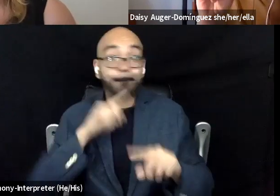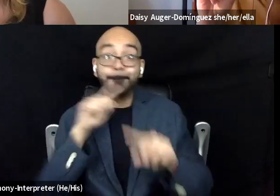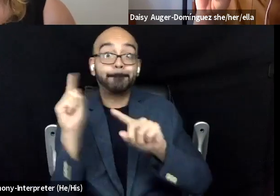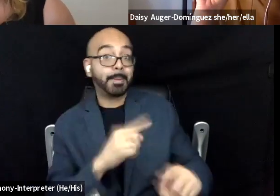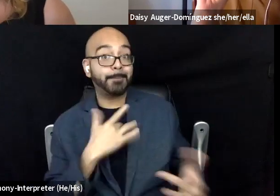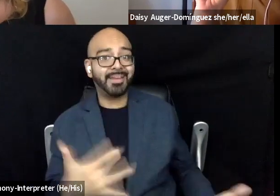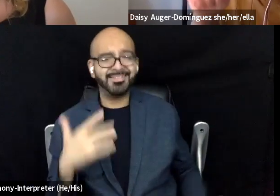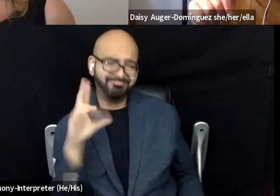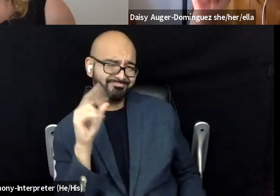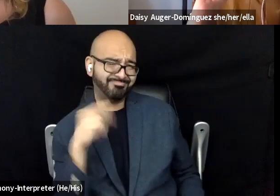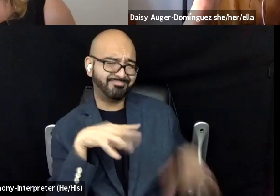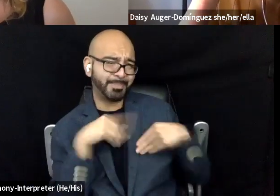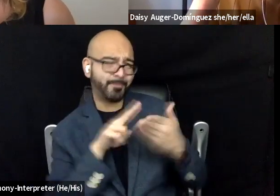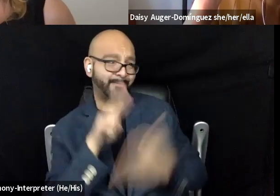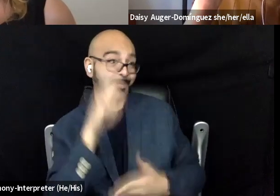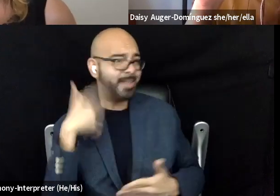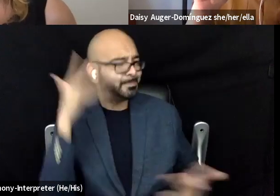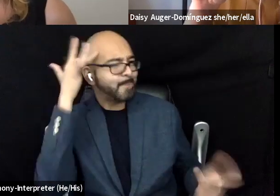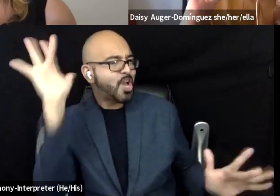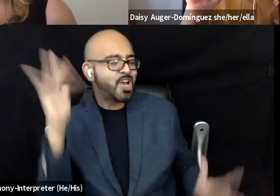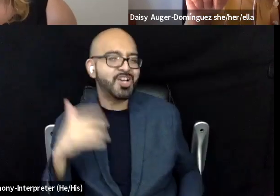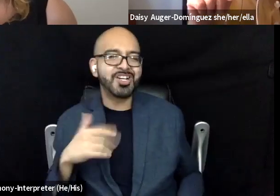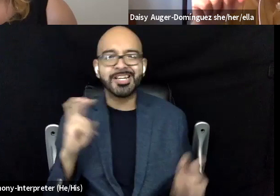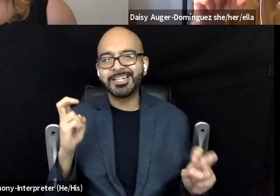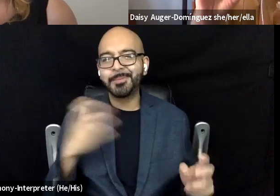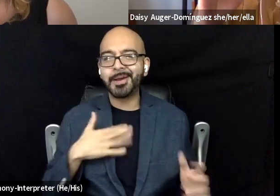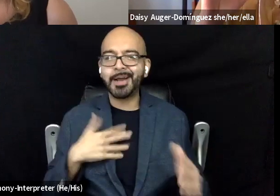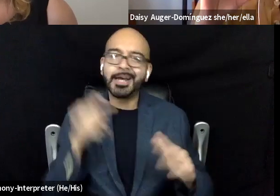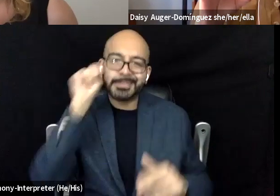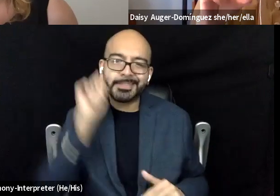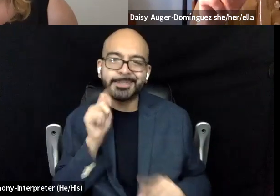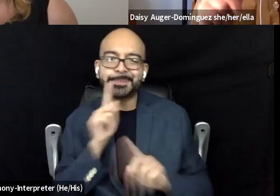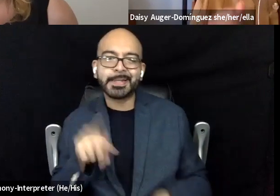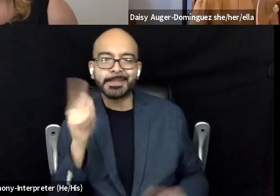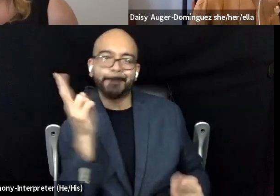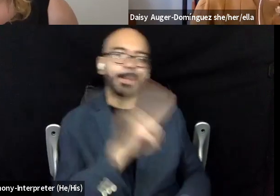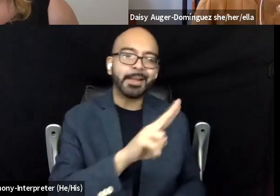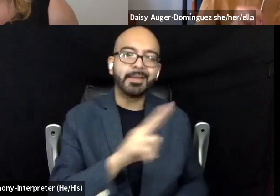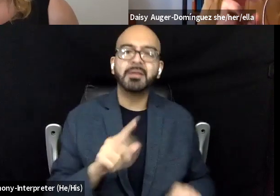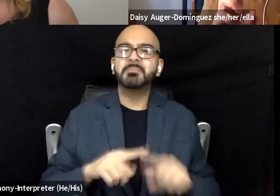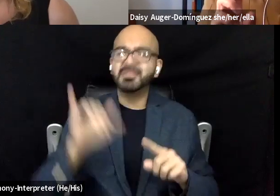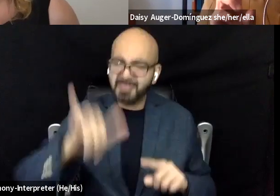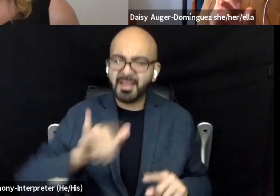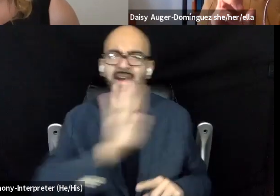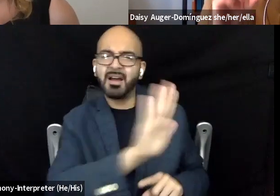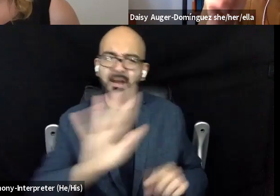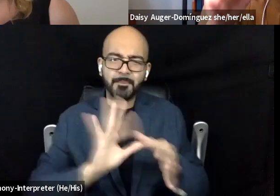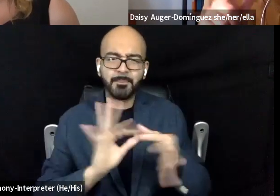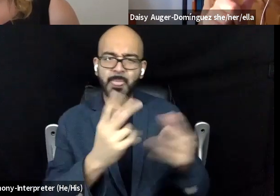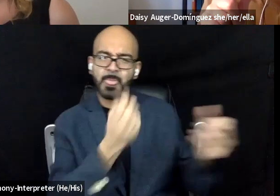But it was those slights and those comments that felt very diminishing. It was